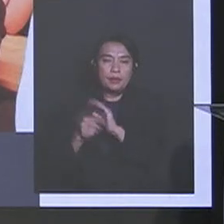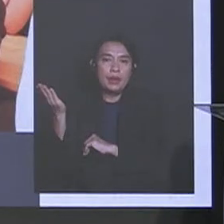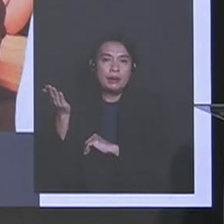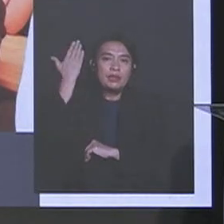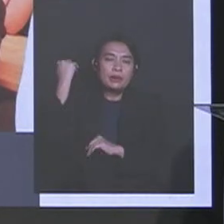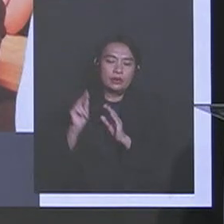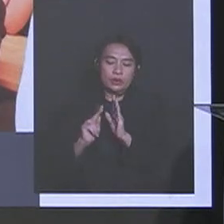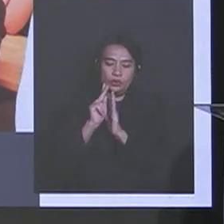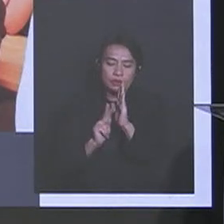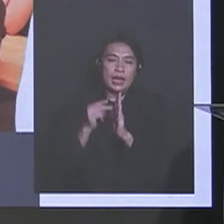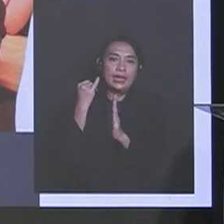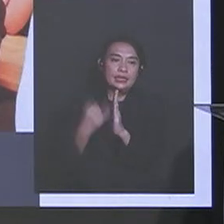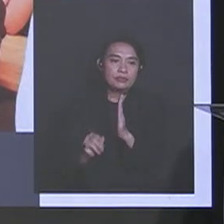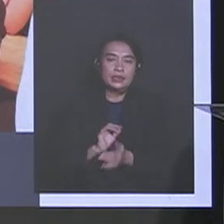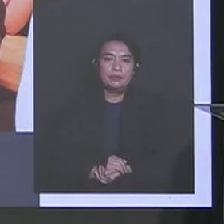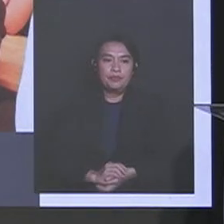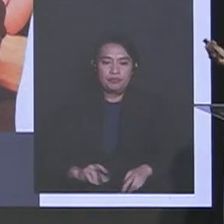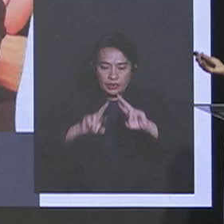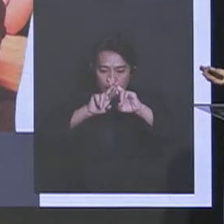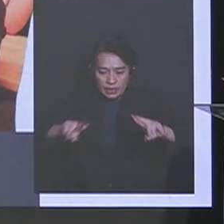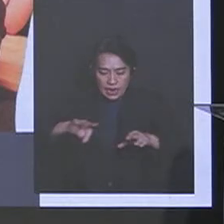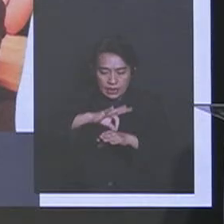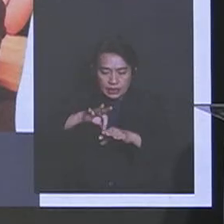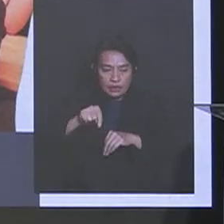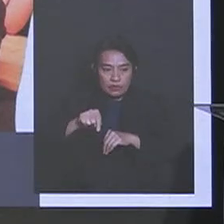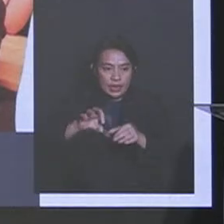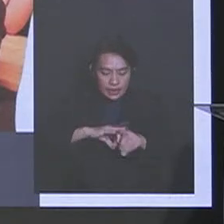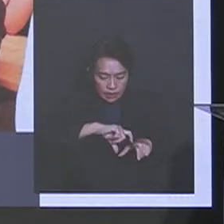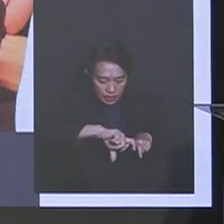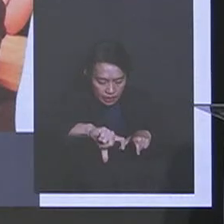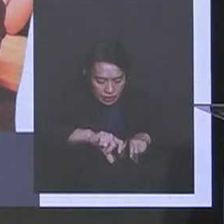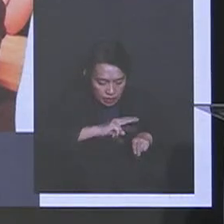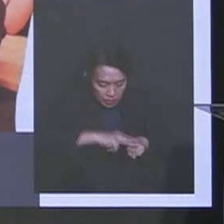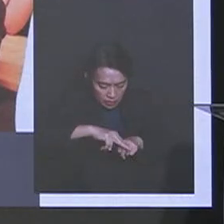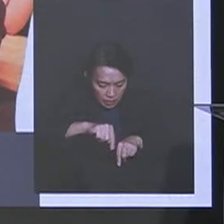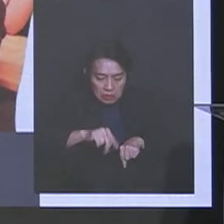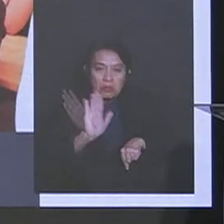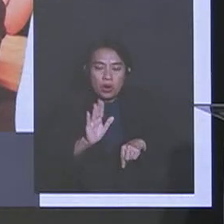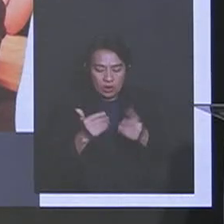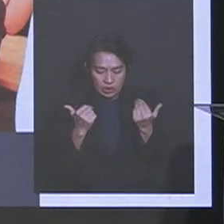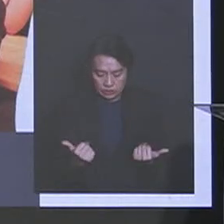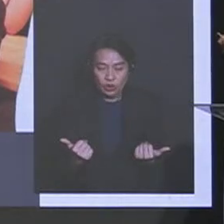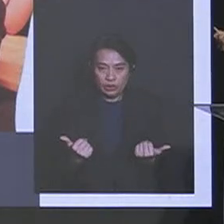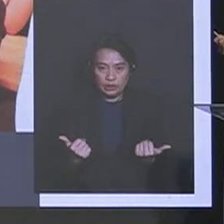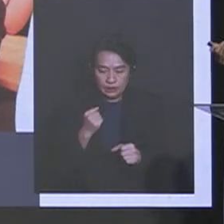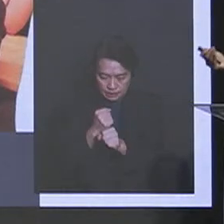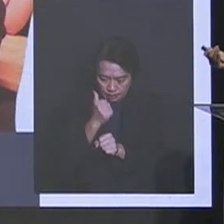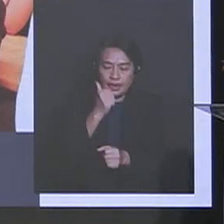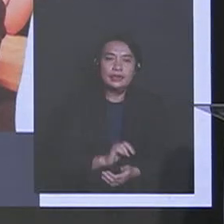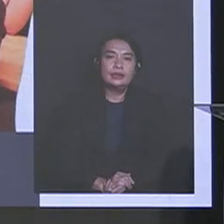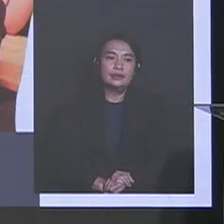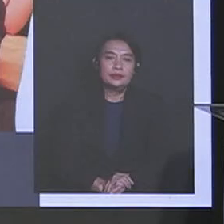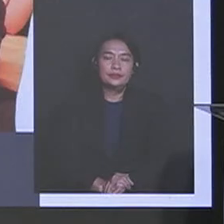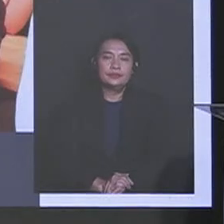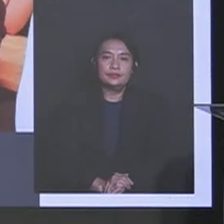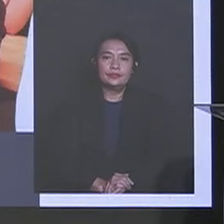of our streets. And so, again, something as simple as removing that barrier and allowing